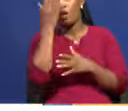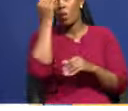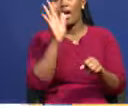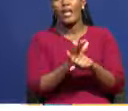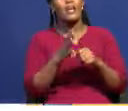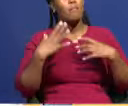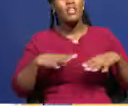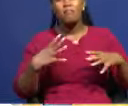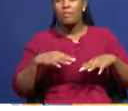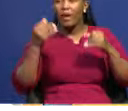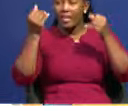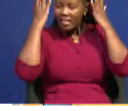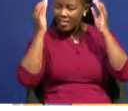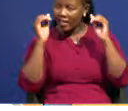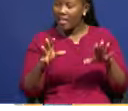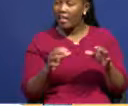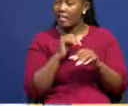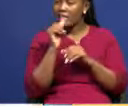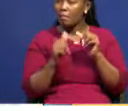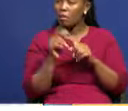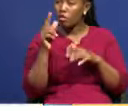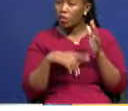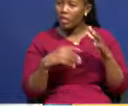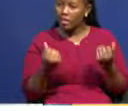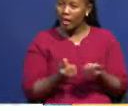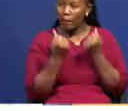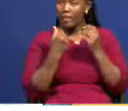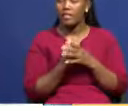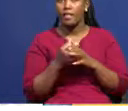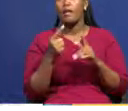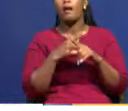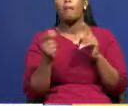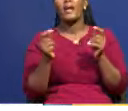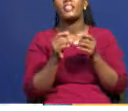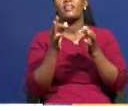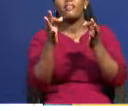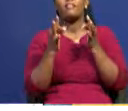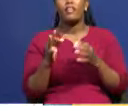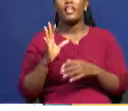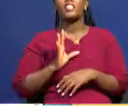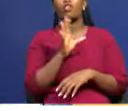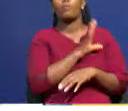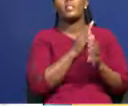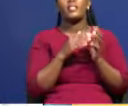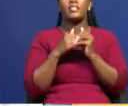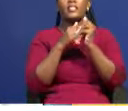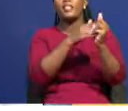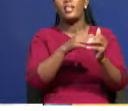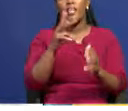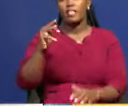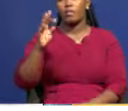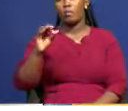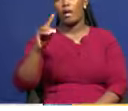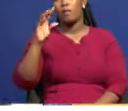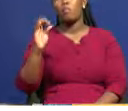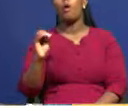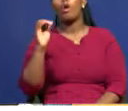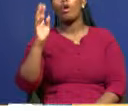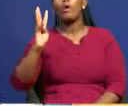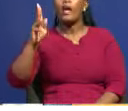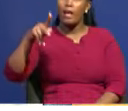don't understand what's happening in the budgeting process. Mm-hmm. But you see, the finance committee, led by the Molo MP, yeah, has done at least a